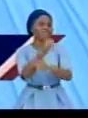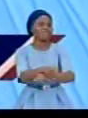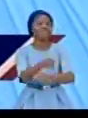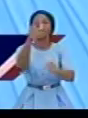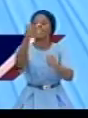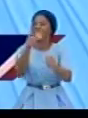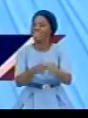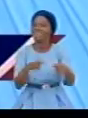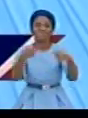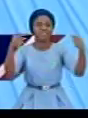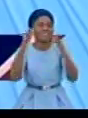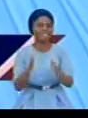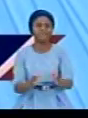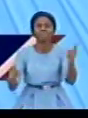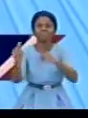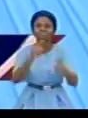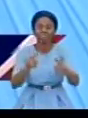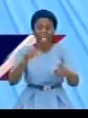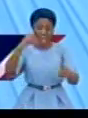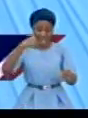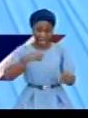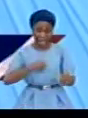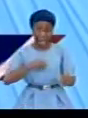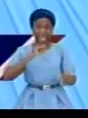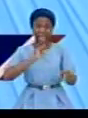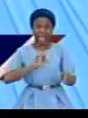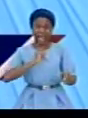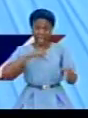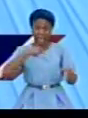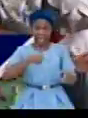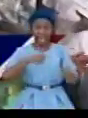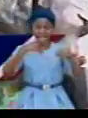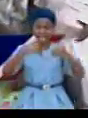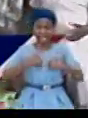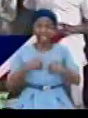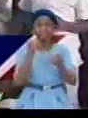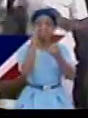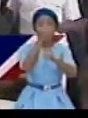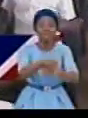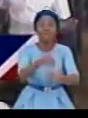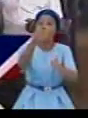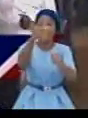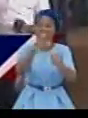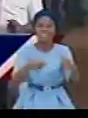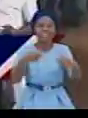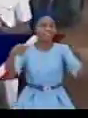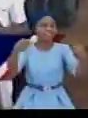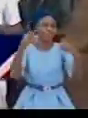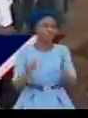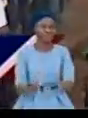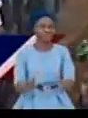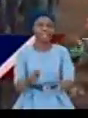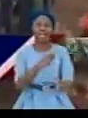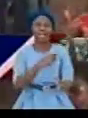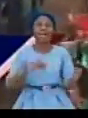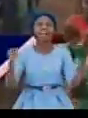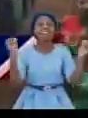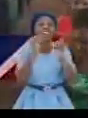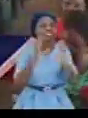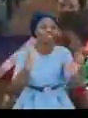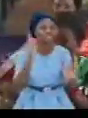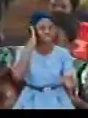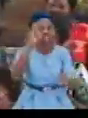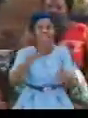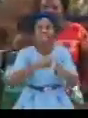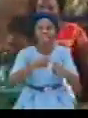I have conquered every enemy. I have conquered every enemy, and nothing shall by any means touch you.